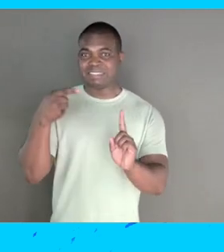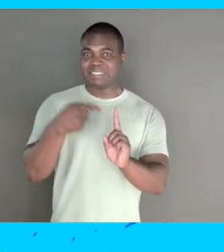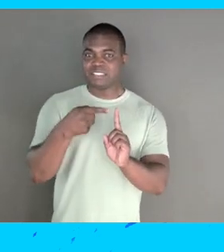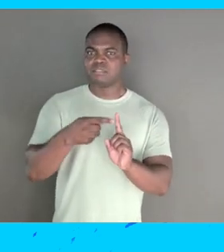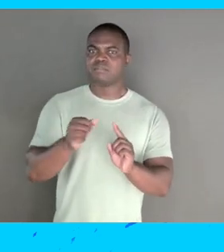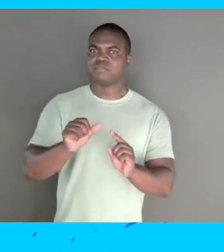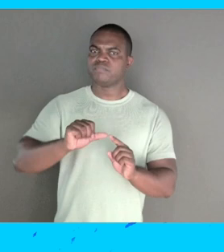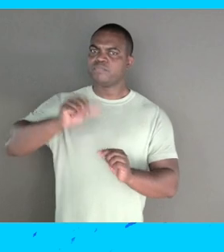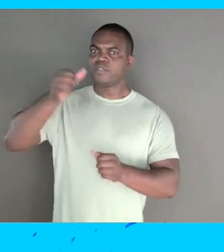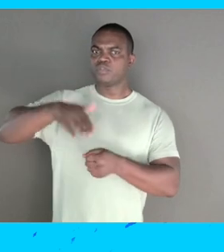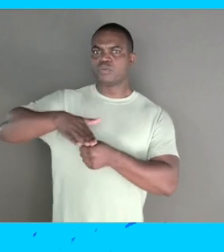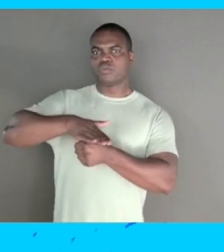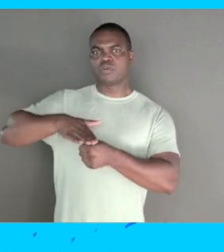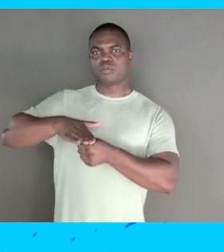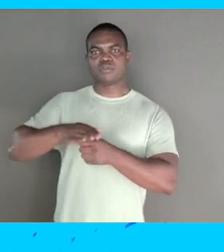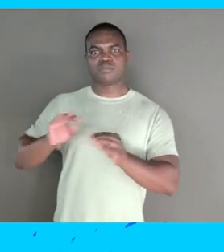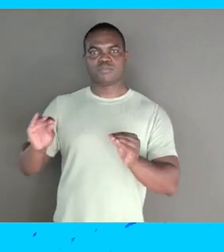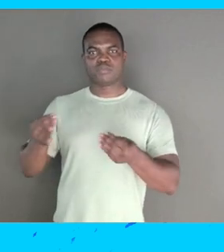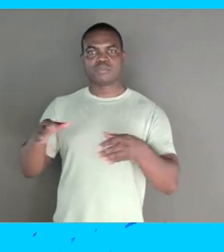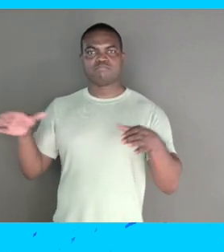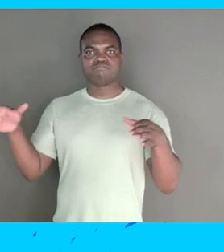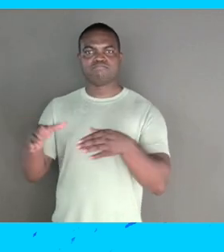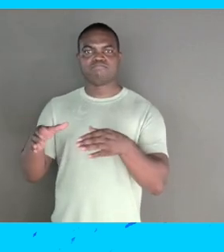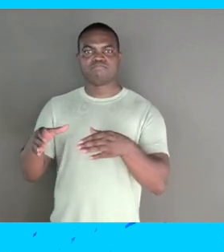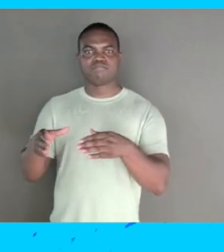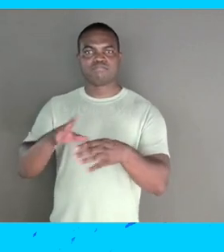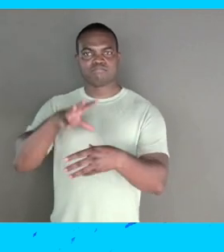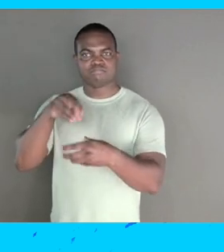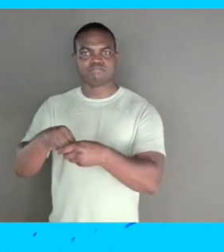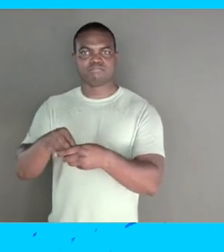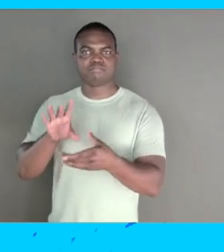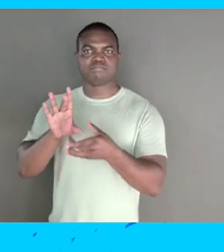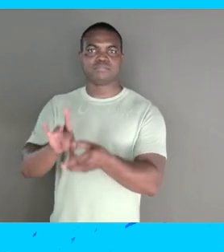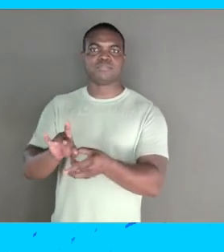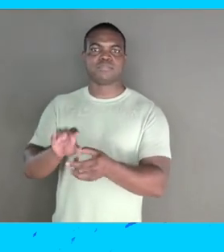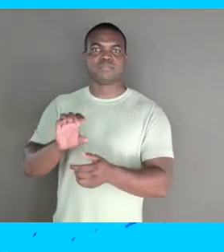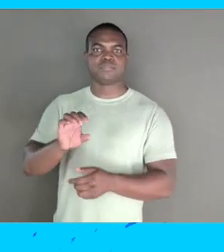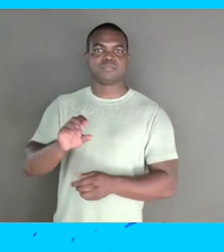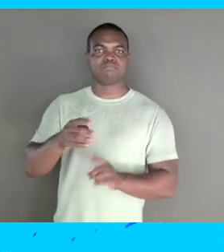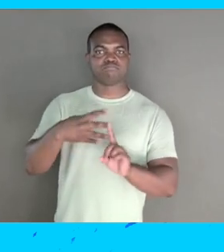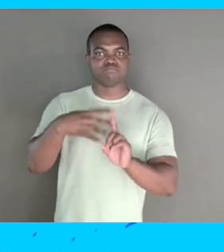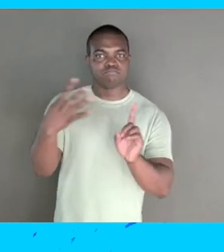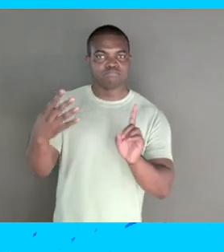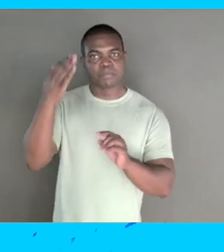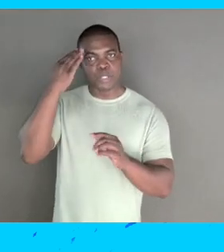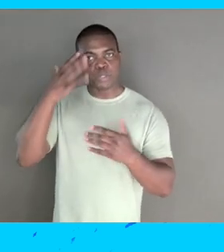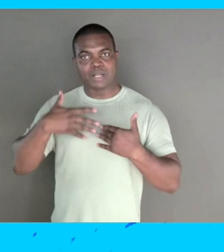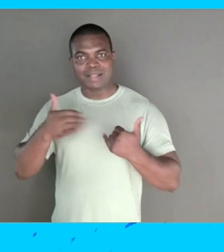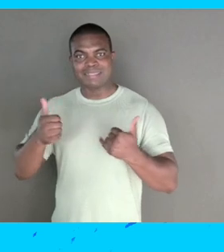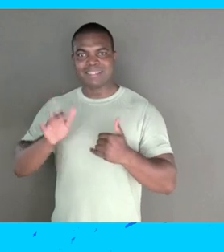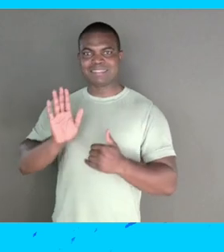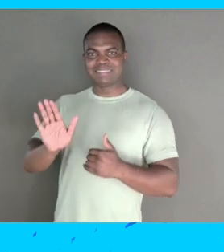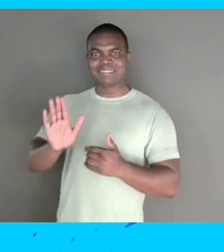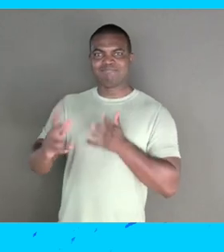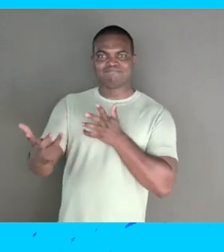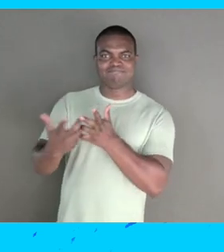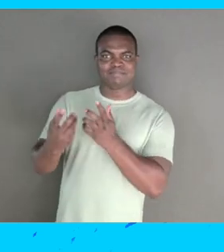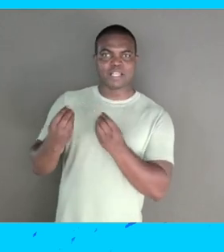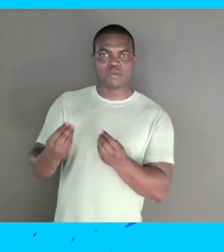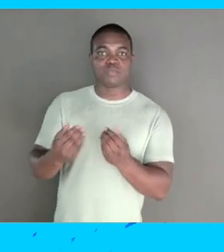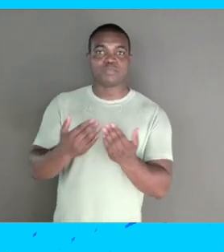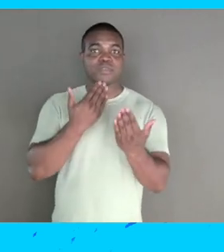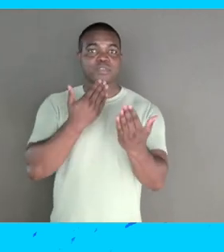of LGBTQI youth in his country. Thank you so much for joining us, and Kevin, handing it to you.